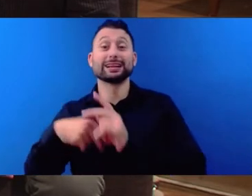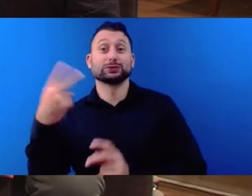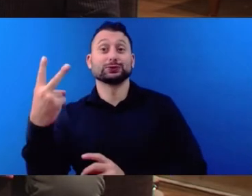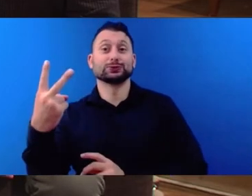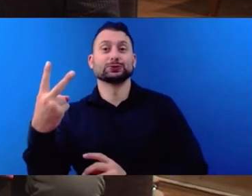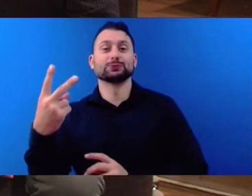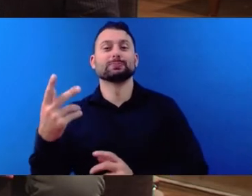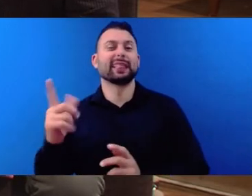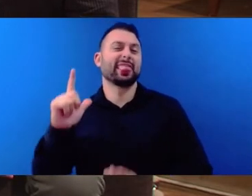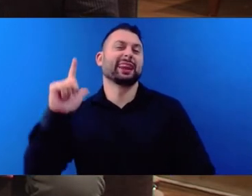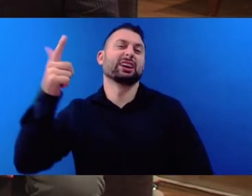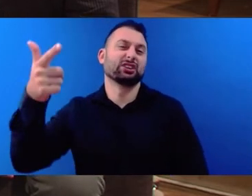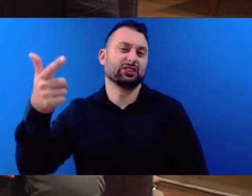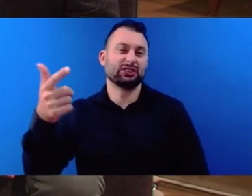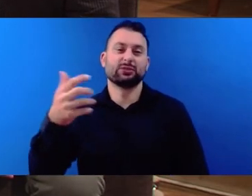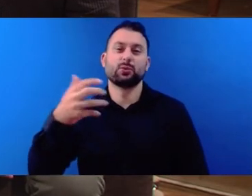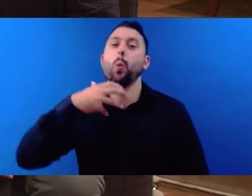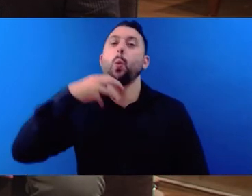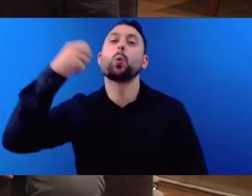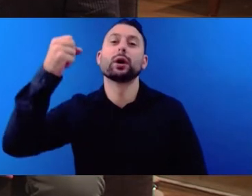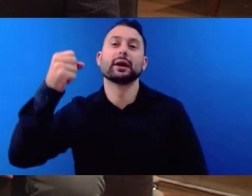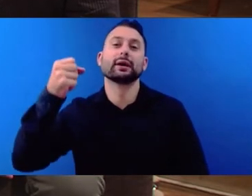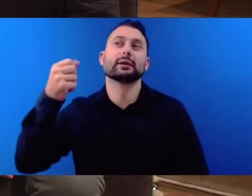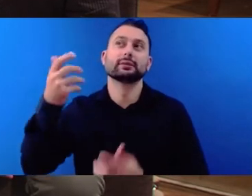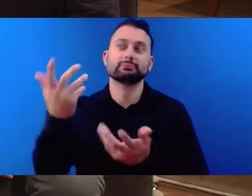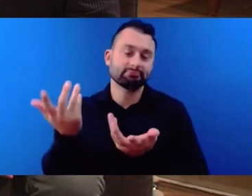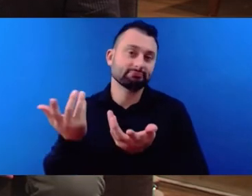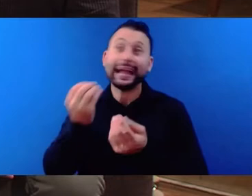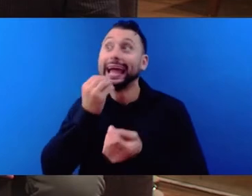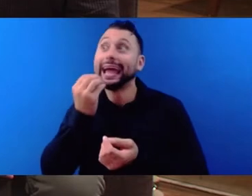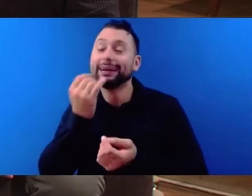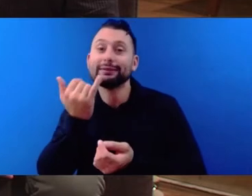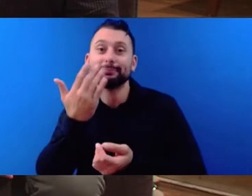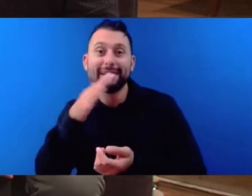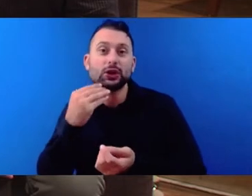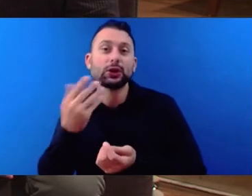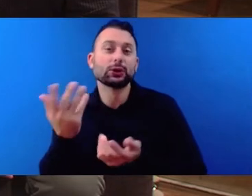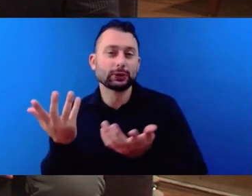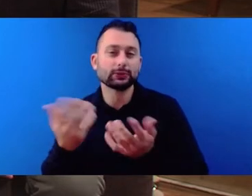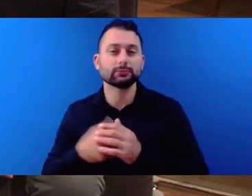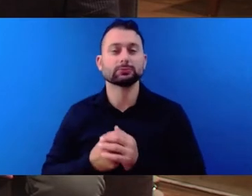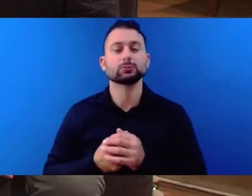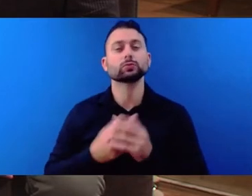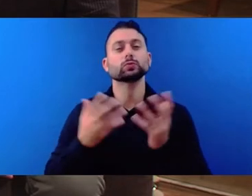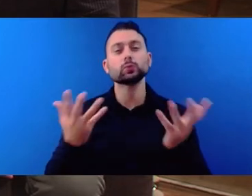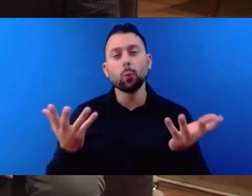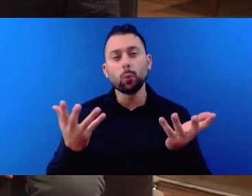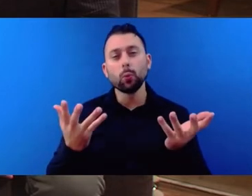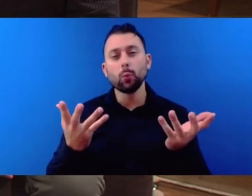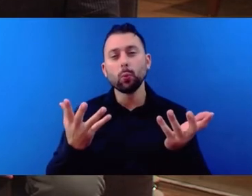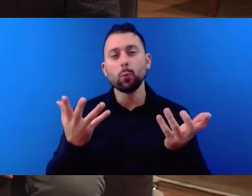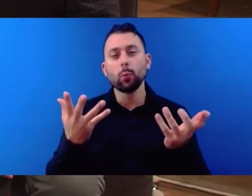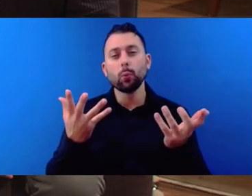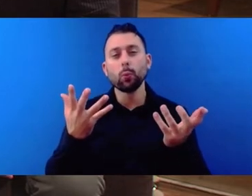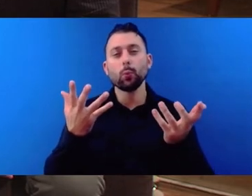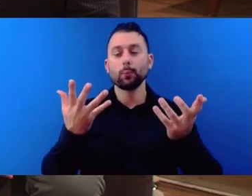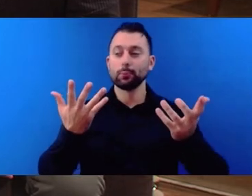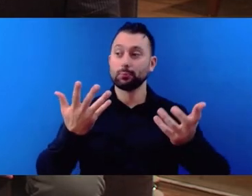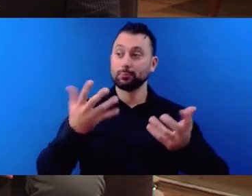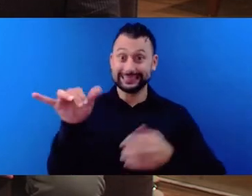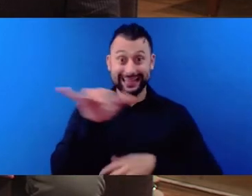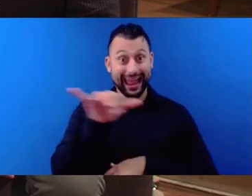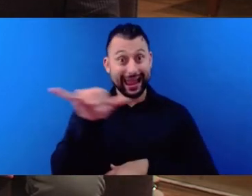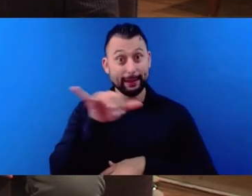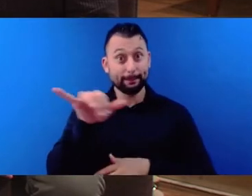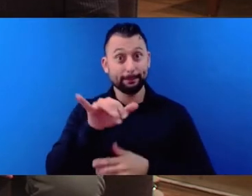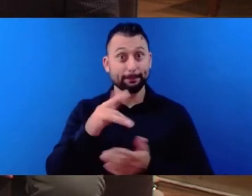type 2, it's something that you develop later on. So I'd like to ask what the difference is as